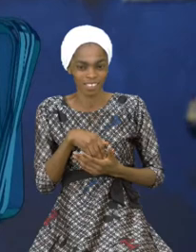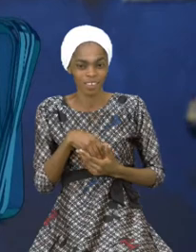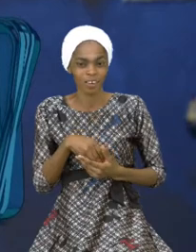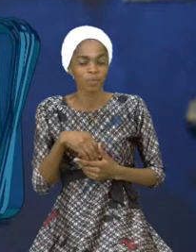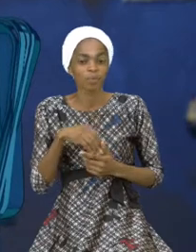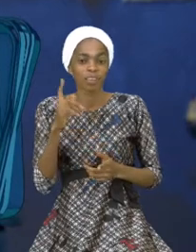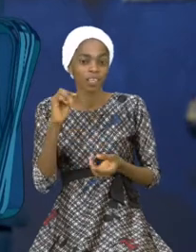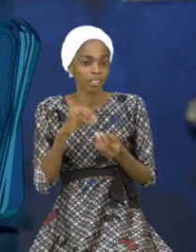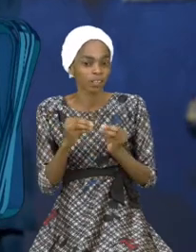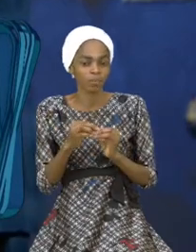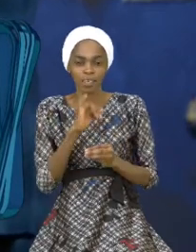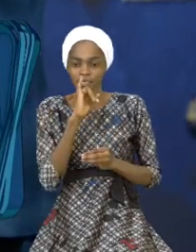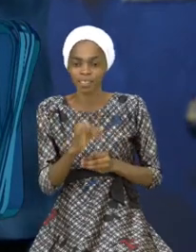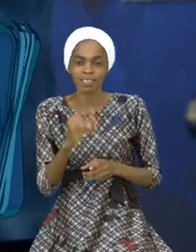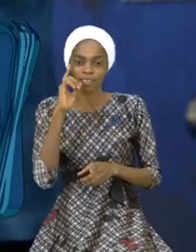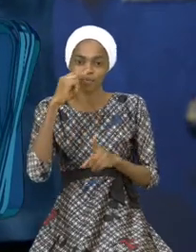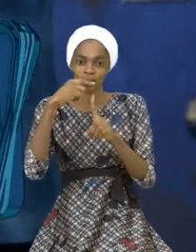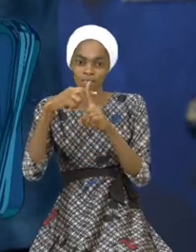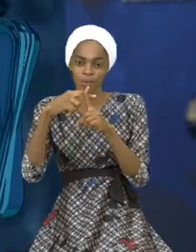The number is